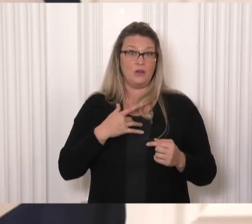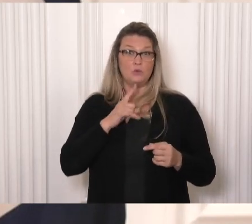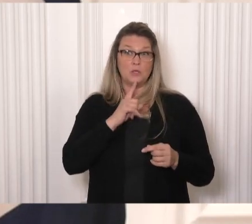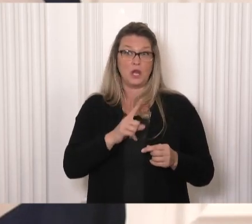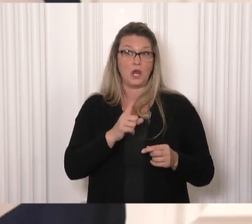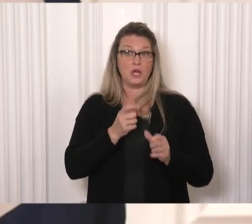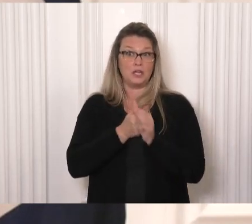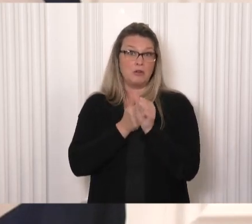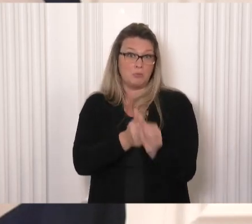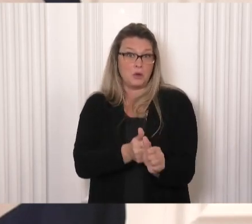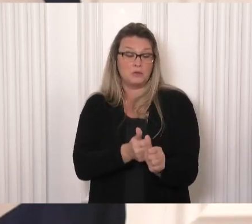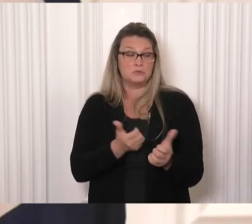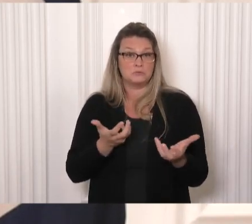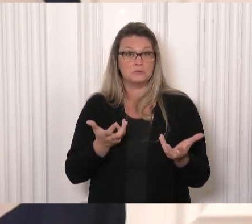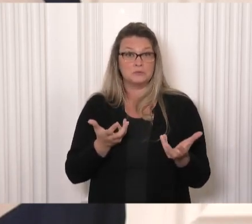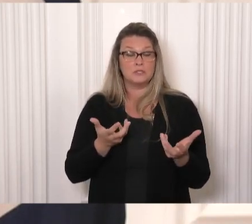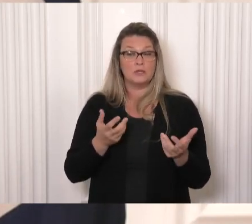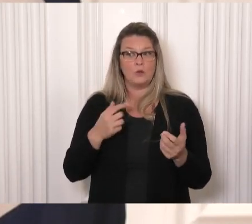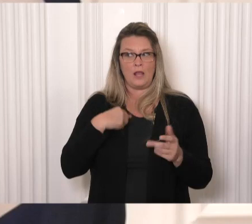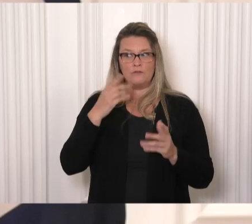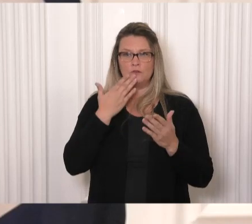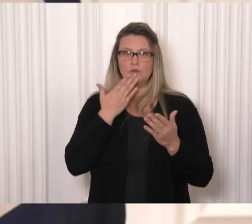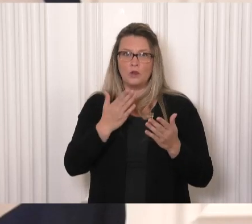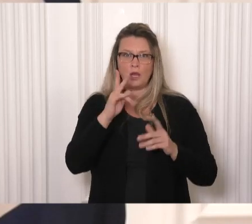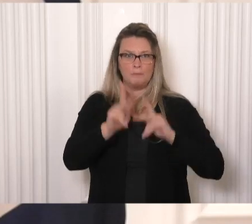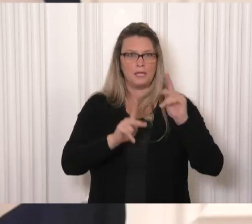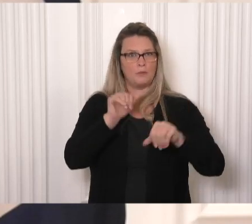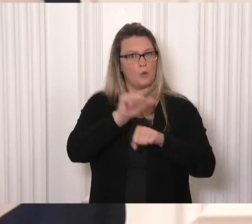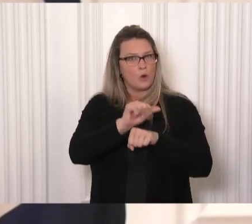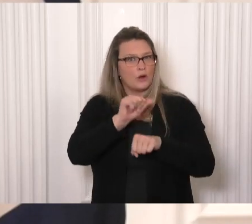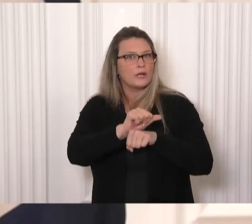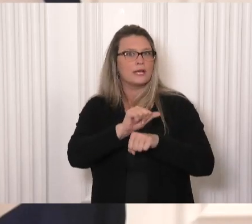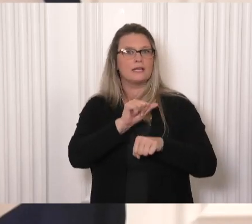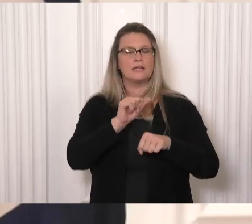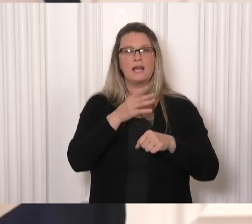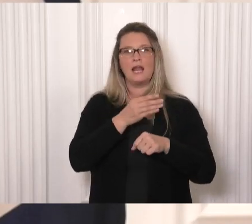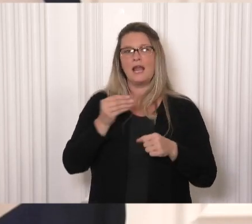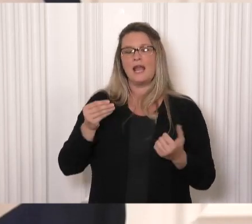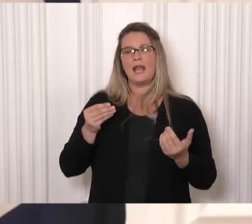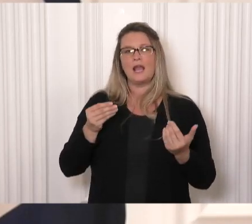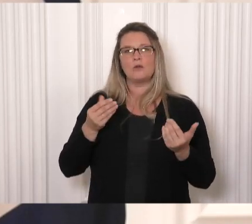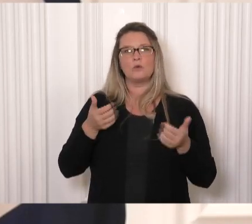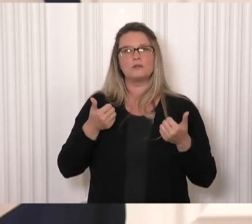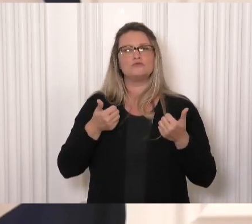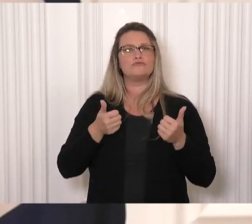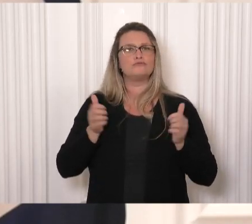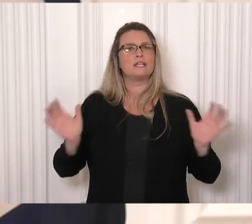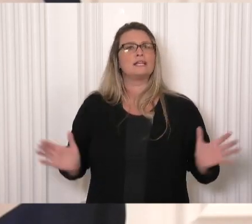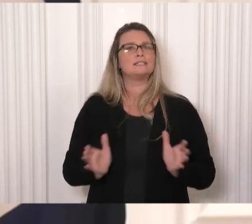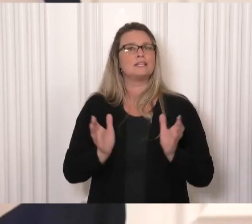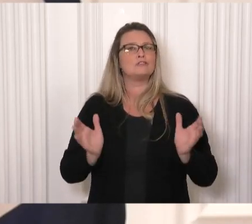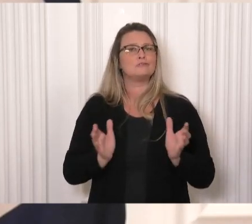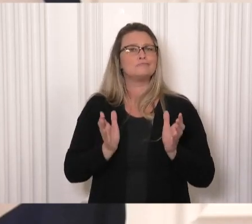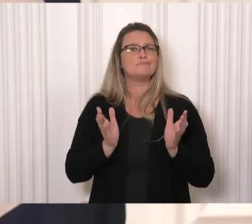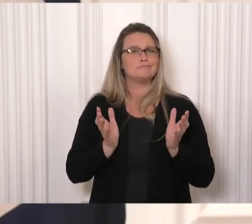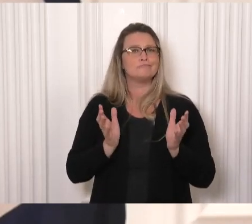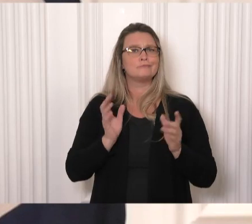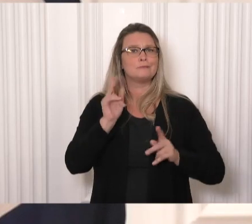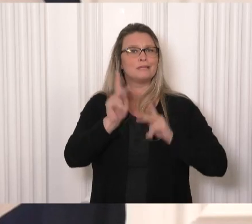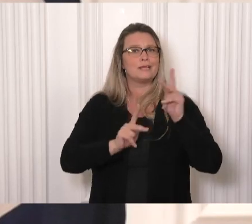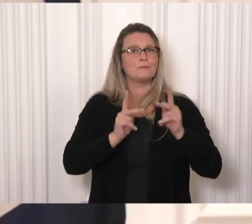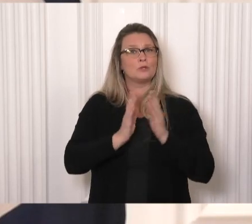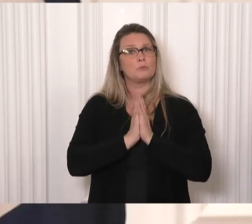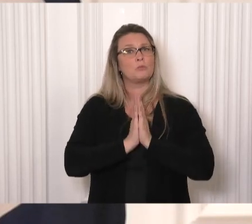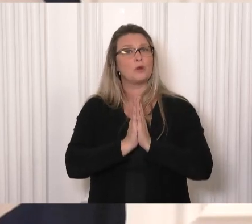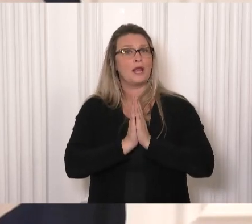got great people that are working it, and we're going to continue to say the biggest prayers